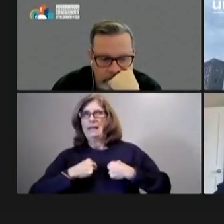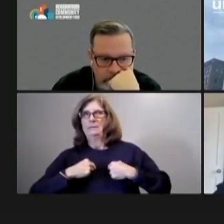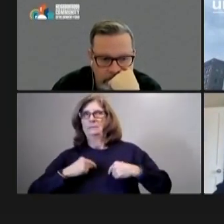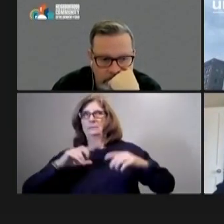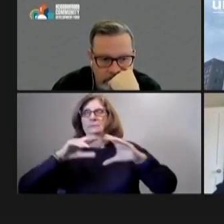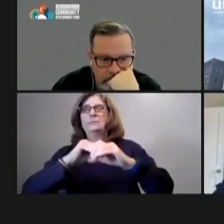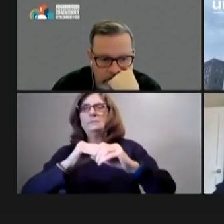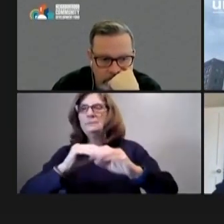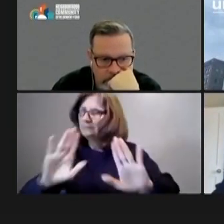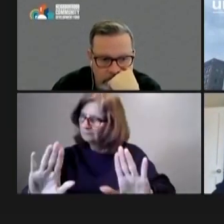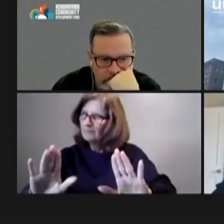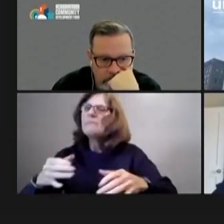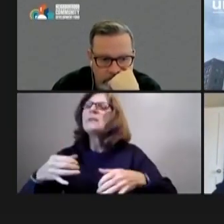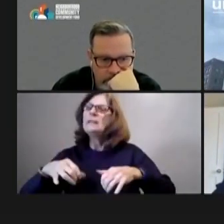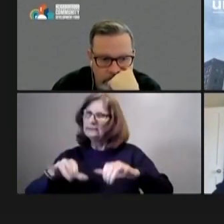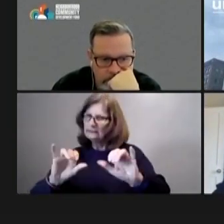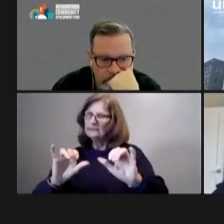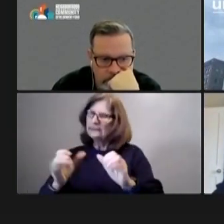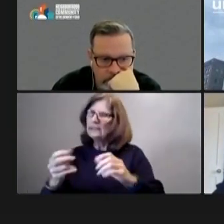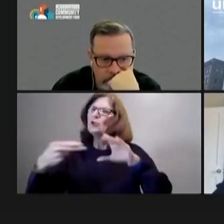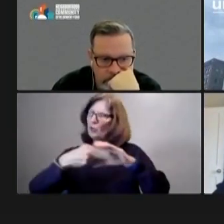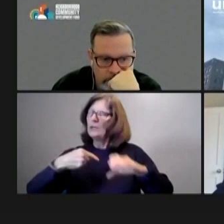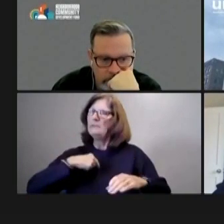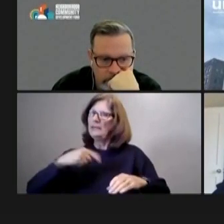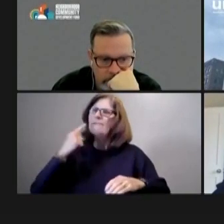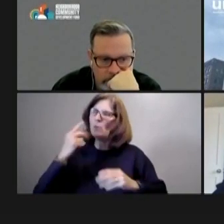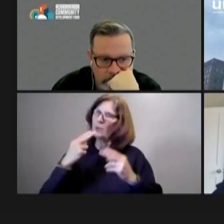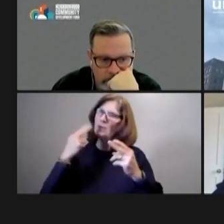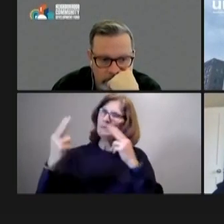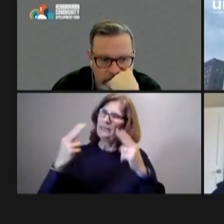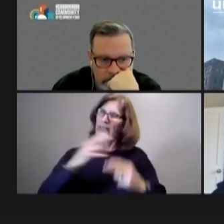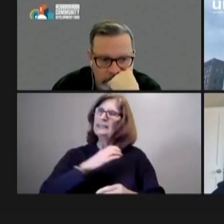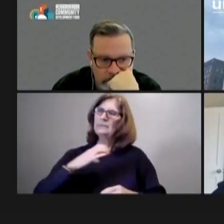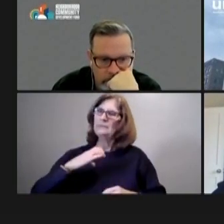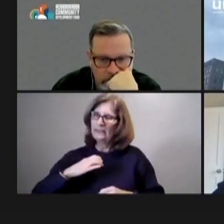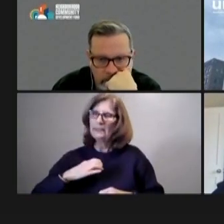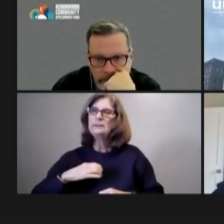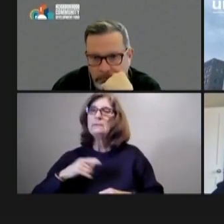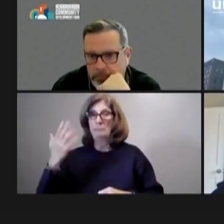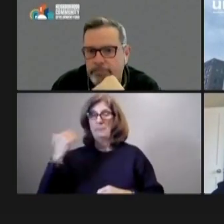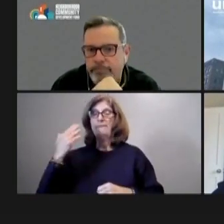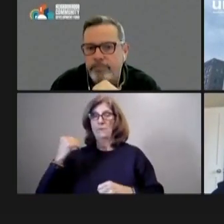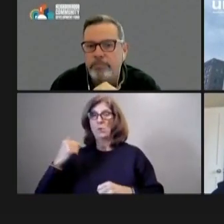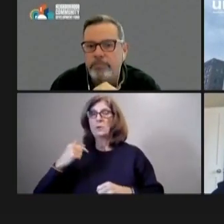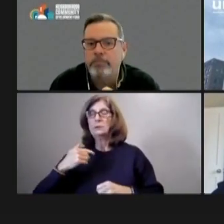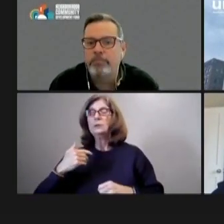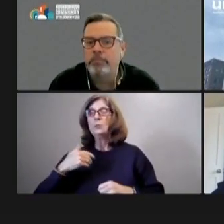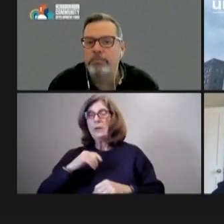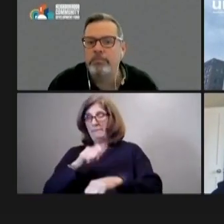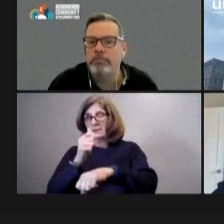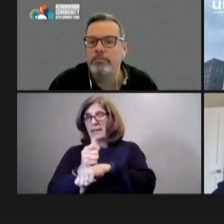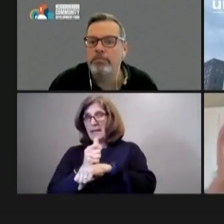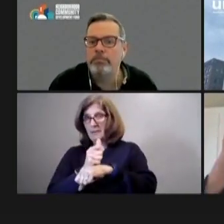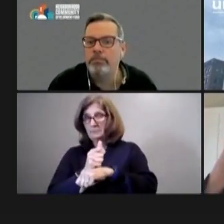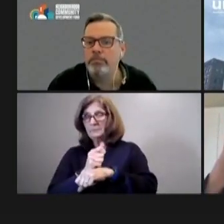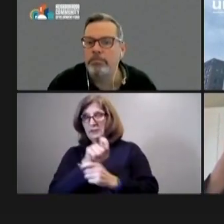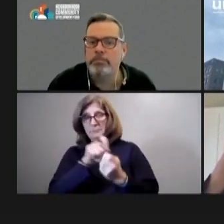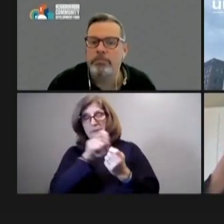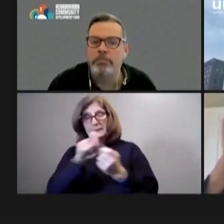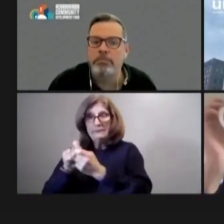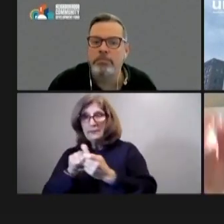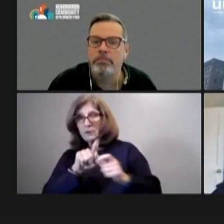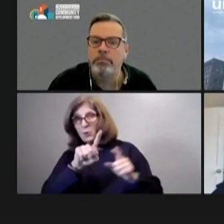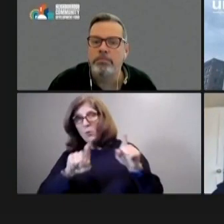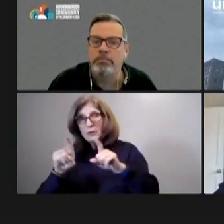encourage you to join me on the nominating committee. The nominating committee in the past has drafted questions for candidates